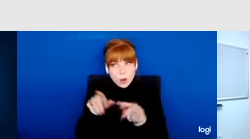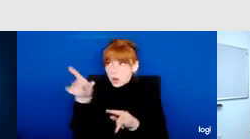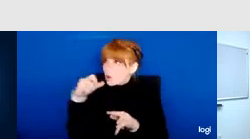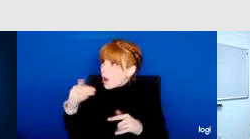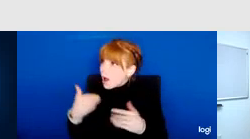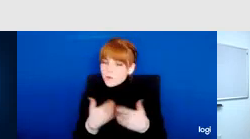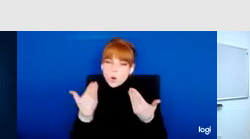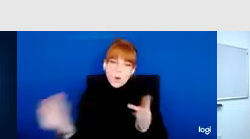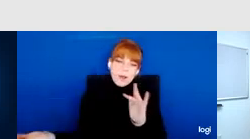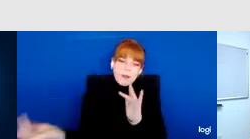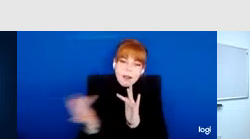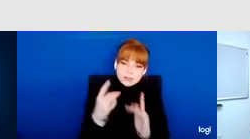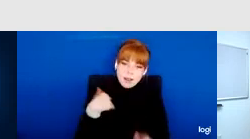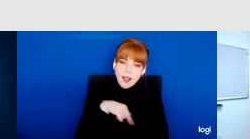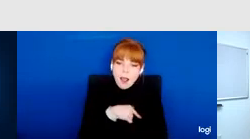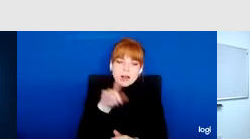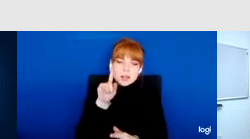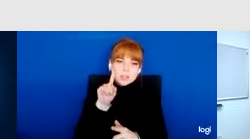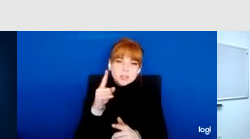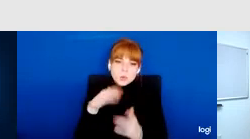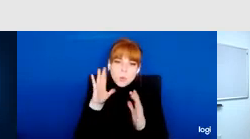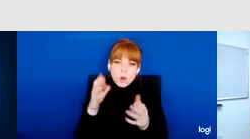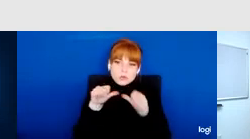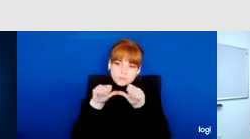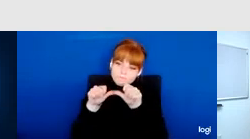us because we want to keep growing the coordinator